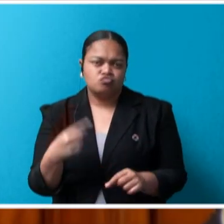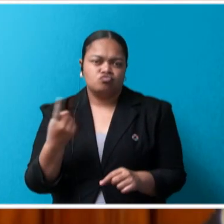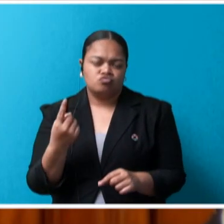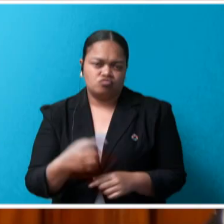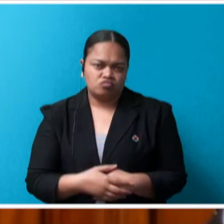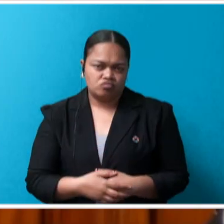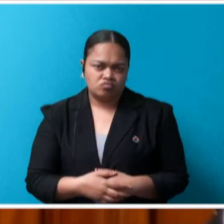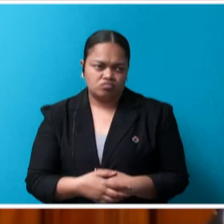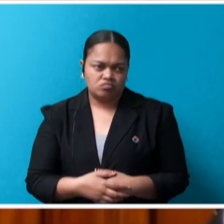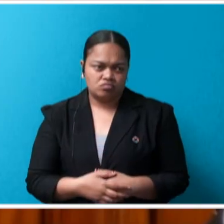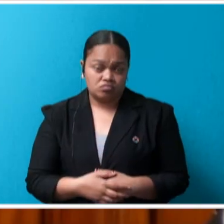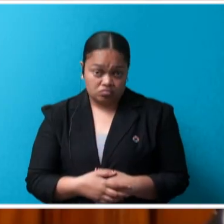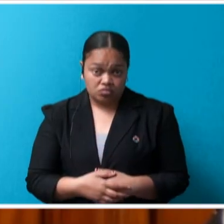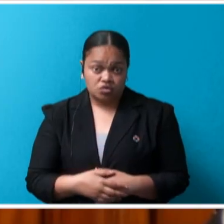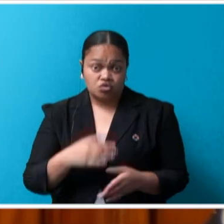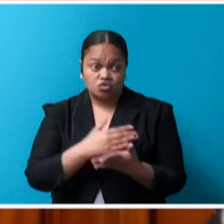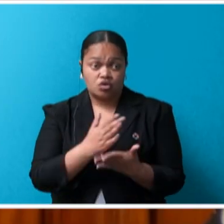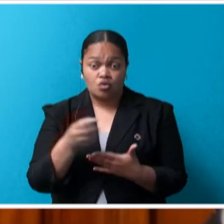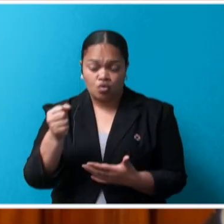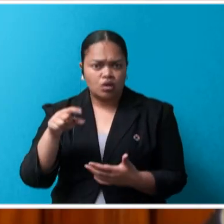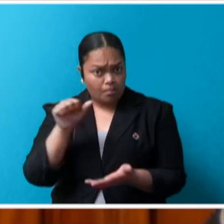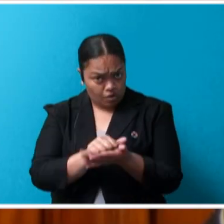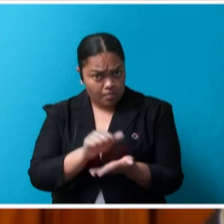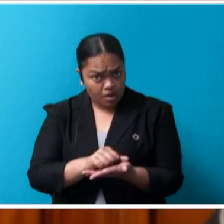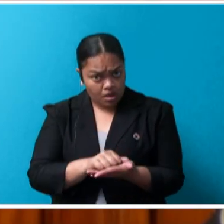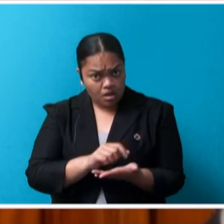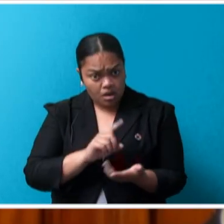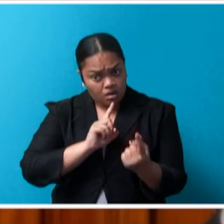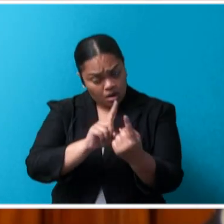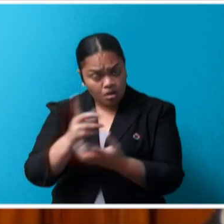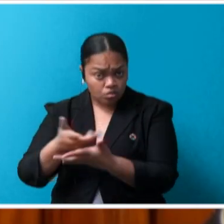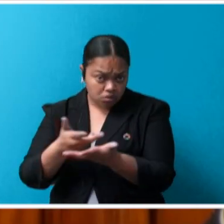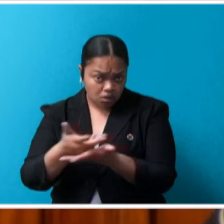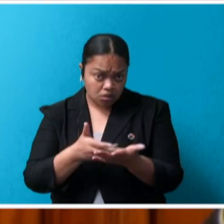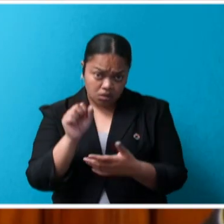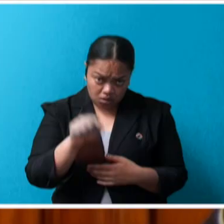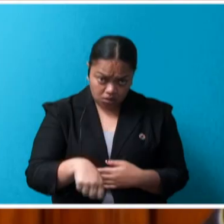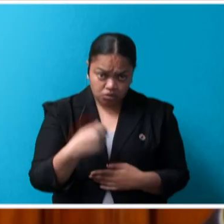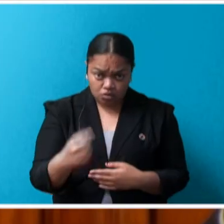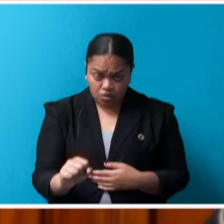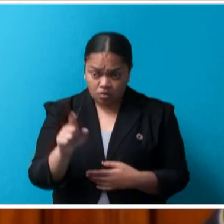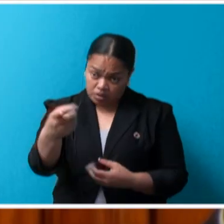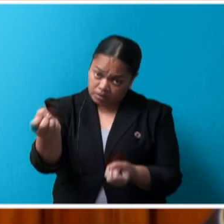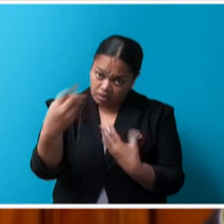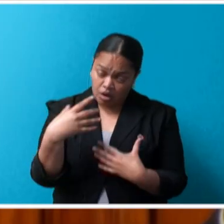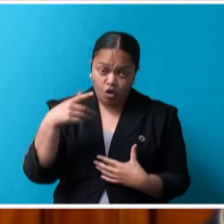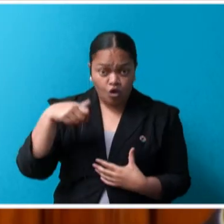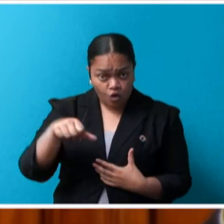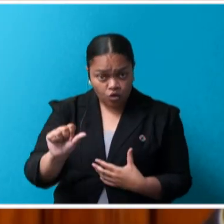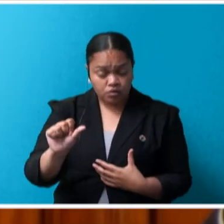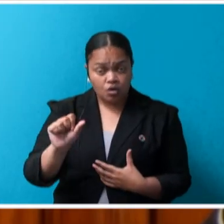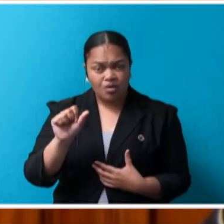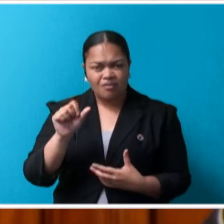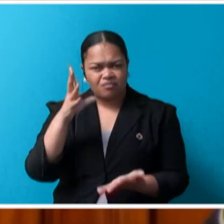Were the shareholders properly consulted, and did they provide informed consent? What governance process